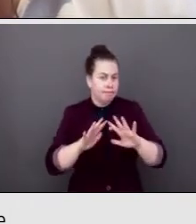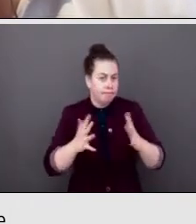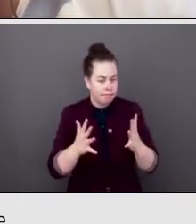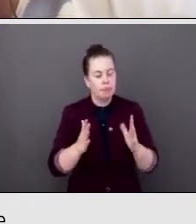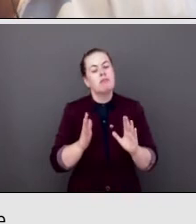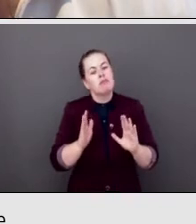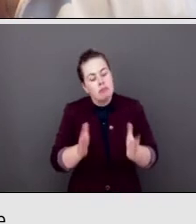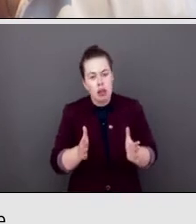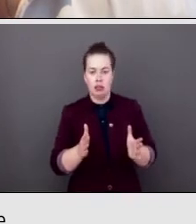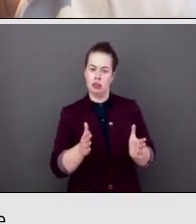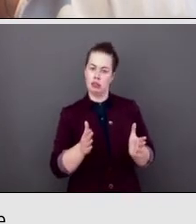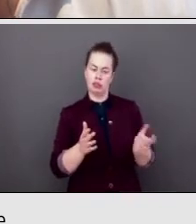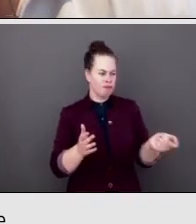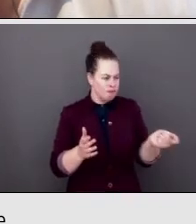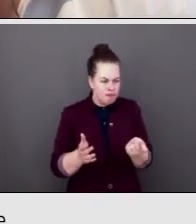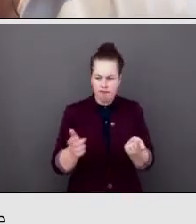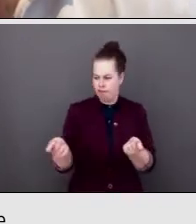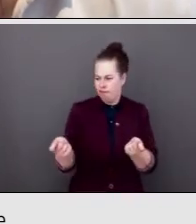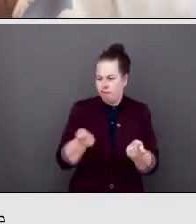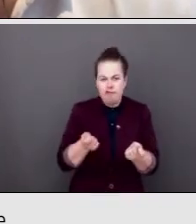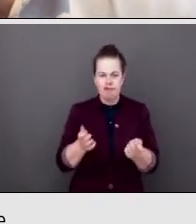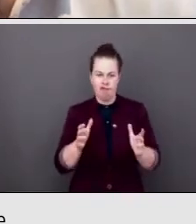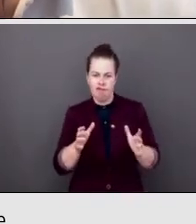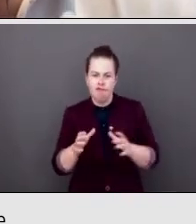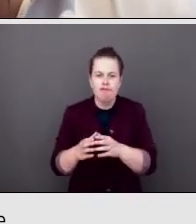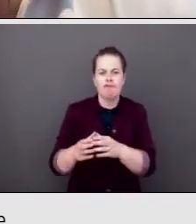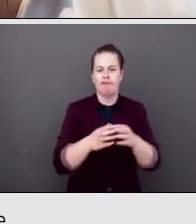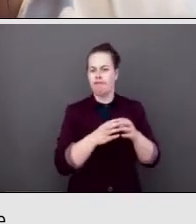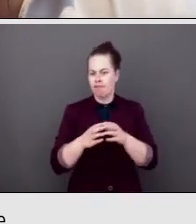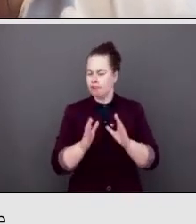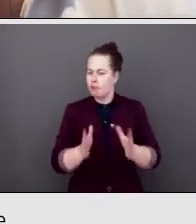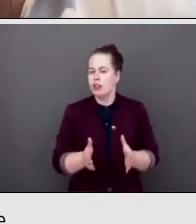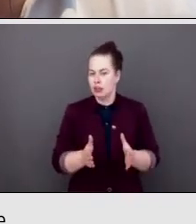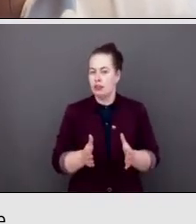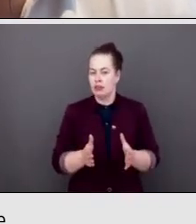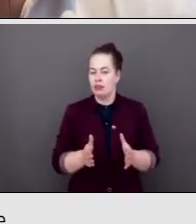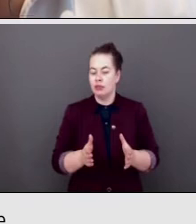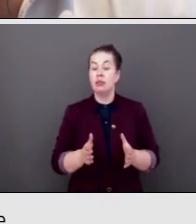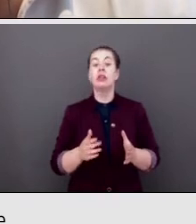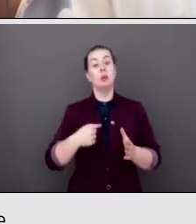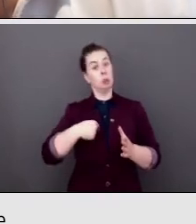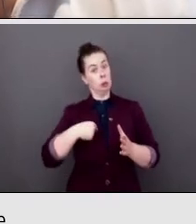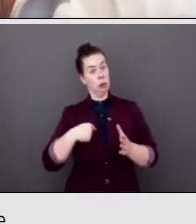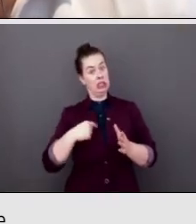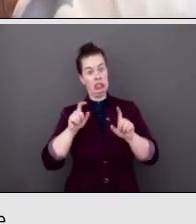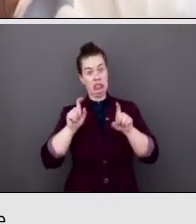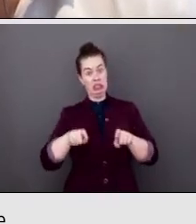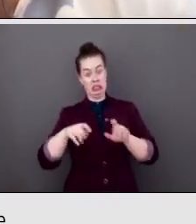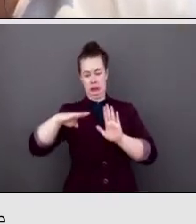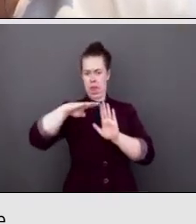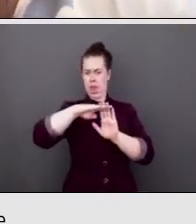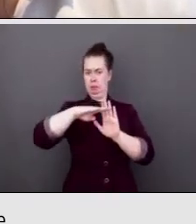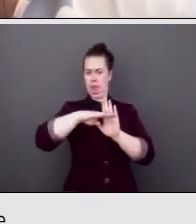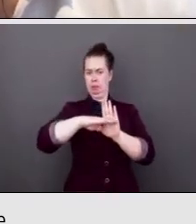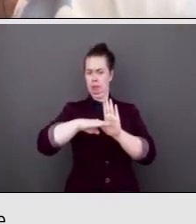by creating and applying the standards. The standards in interoperability need to be based on specific use cases,